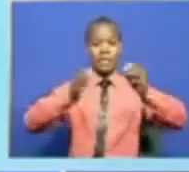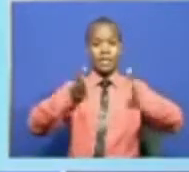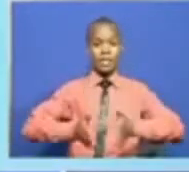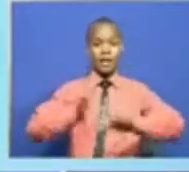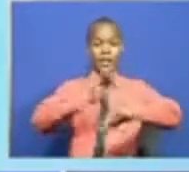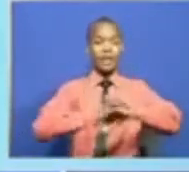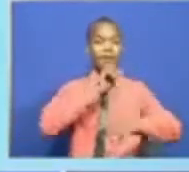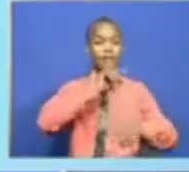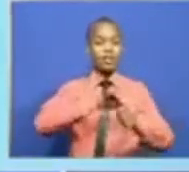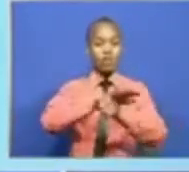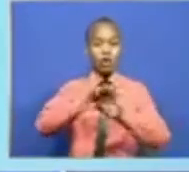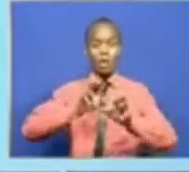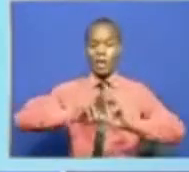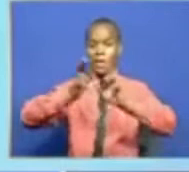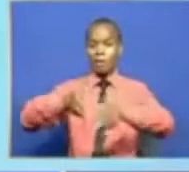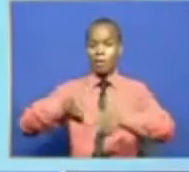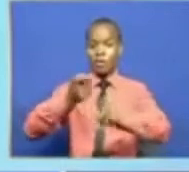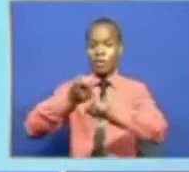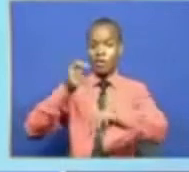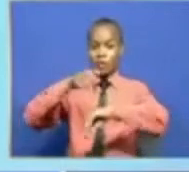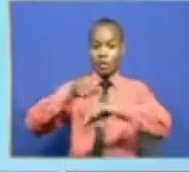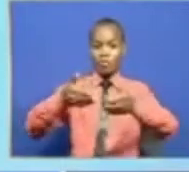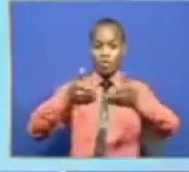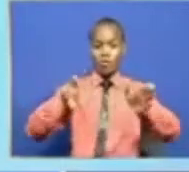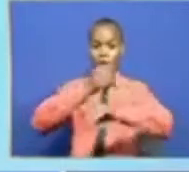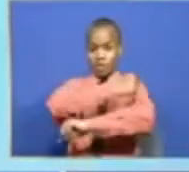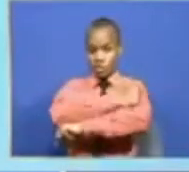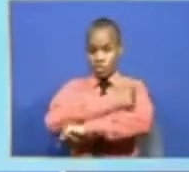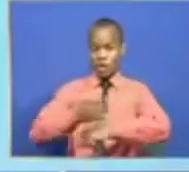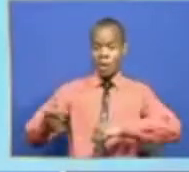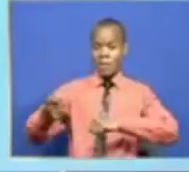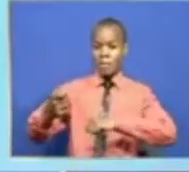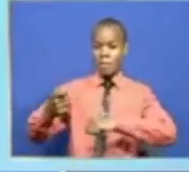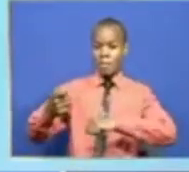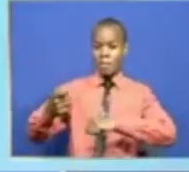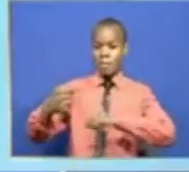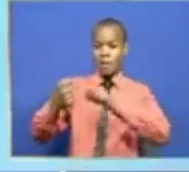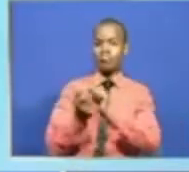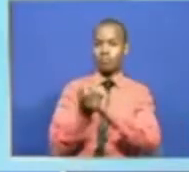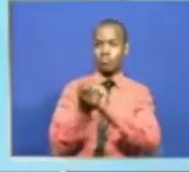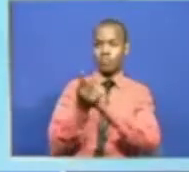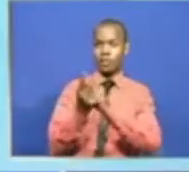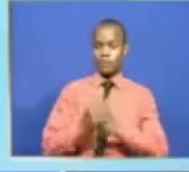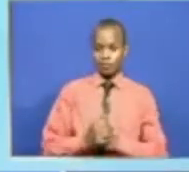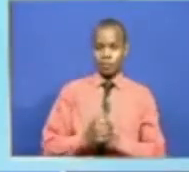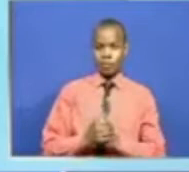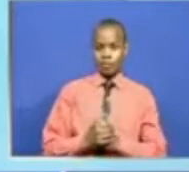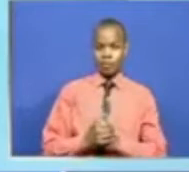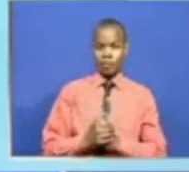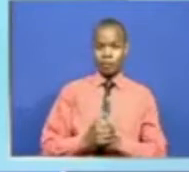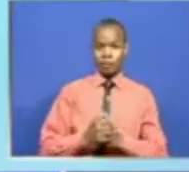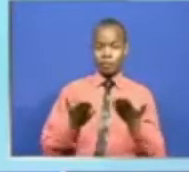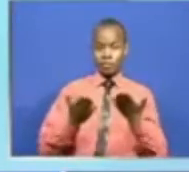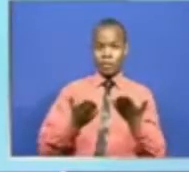deadly COVID-19 disease since the phased reopening of schools in November last year. According to the Siaya County governor,